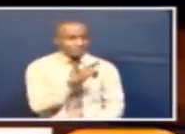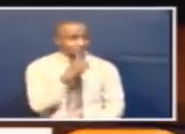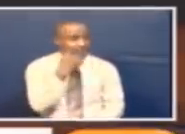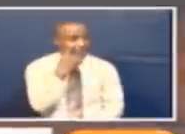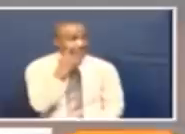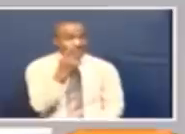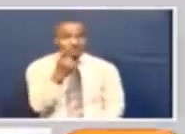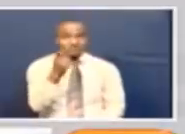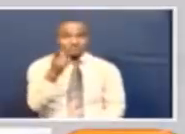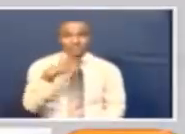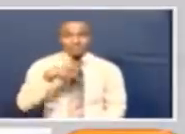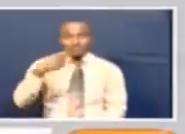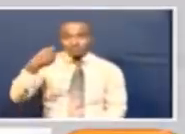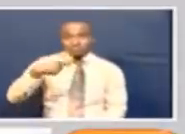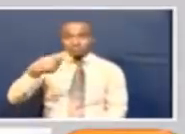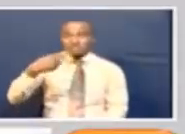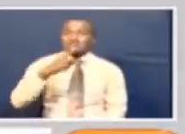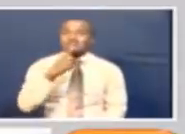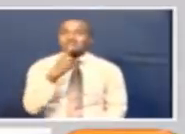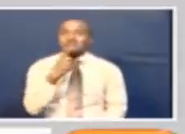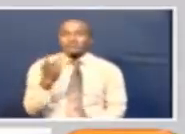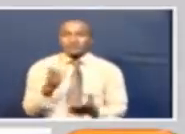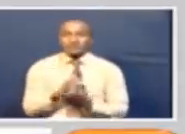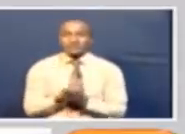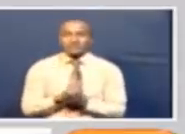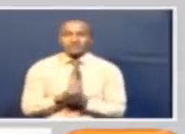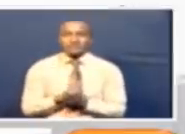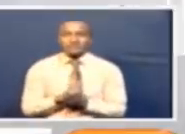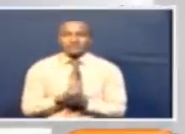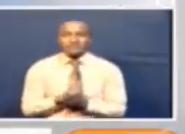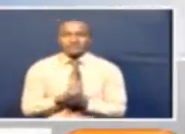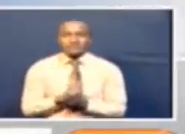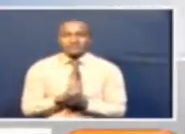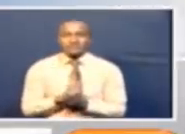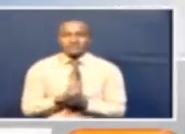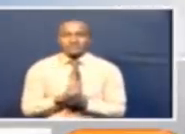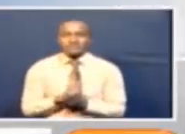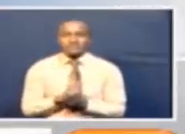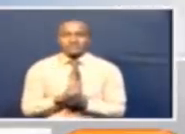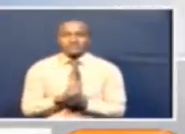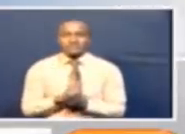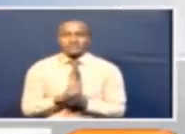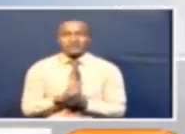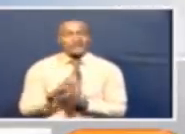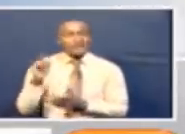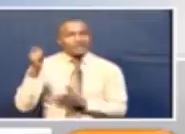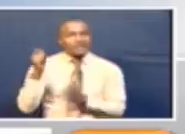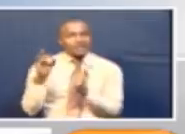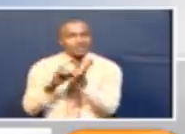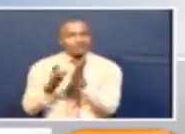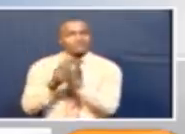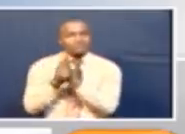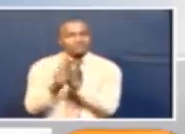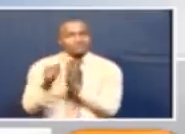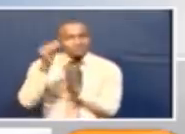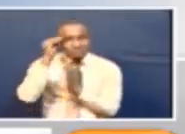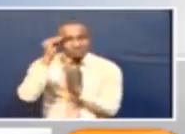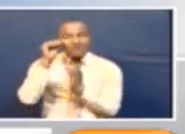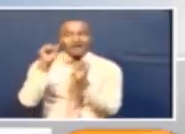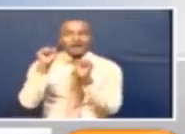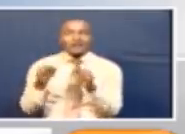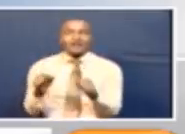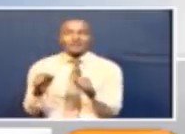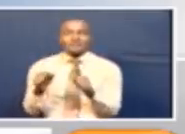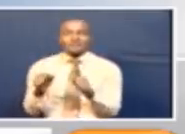I'll look at the feedback very quickly. This is what you're saying on Twitter so far. We have the magician saying, Kenyan doctors have skills, knowledge and expertise to offer